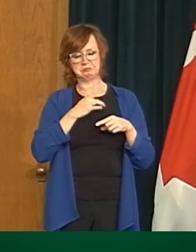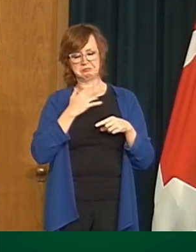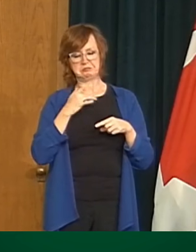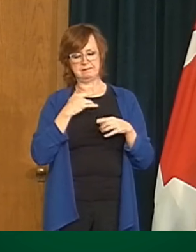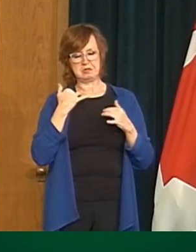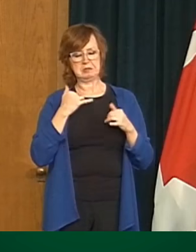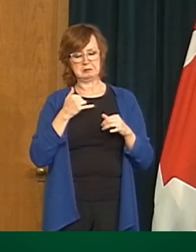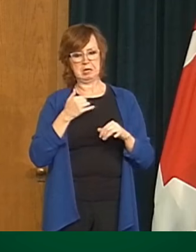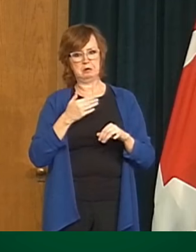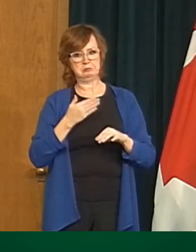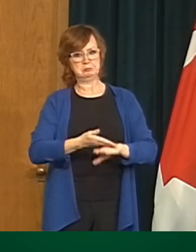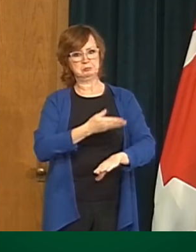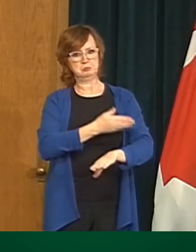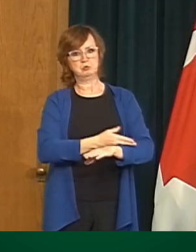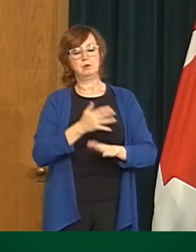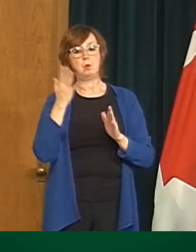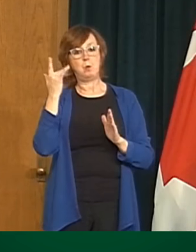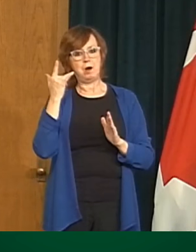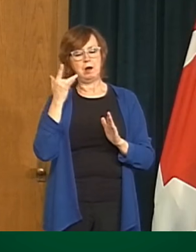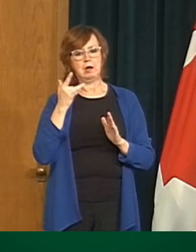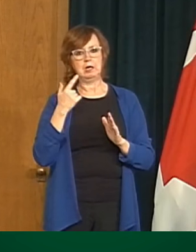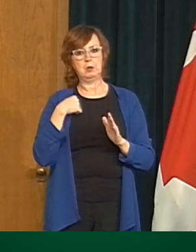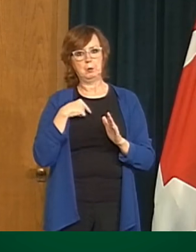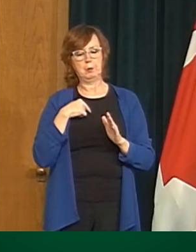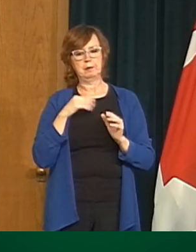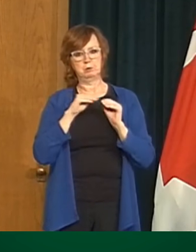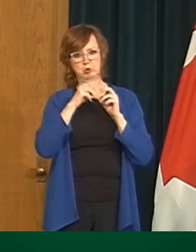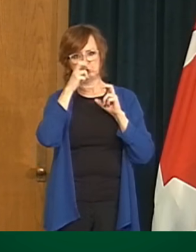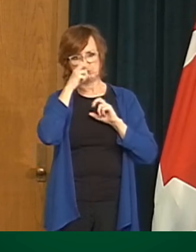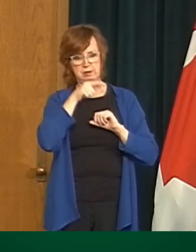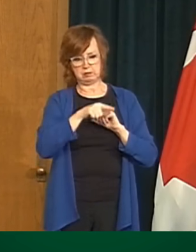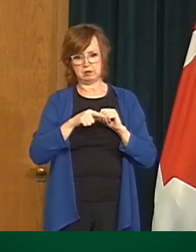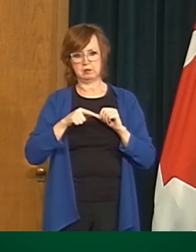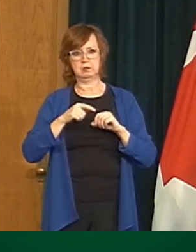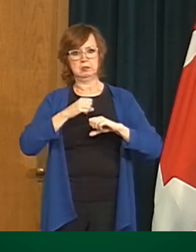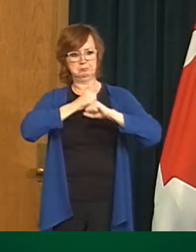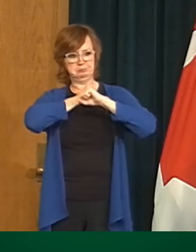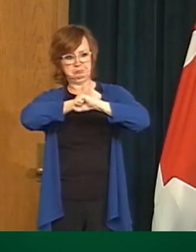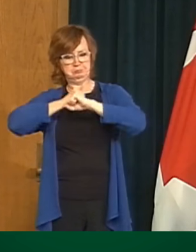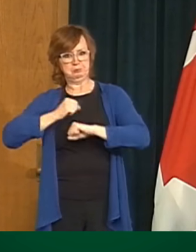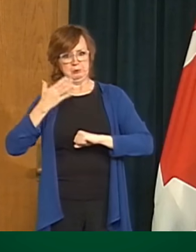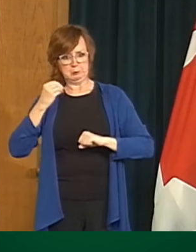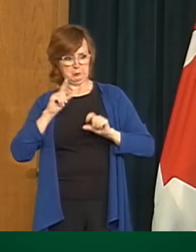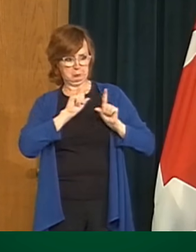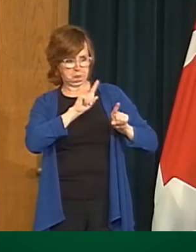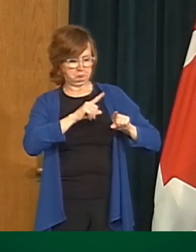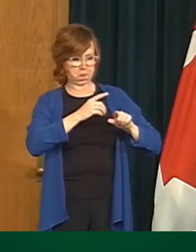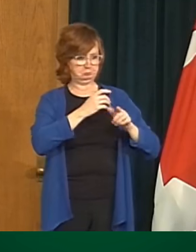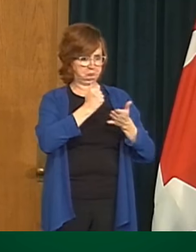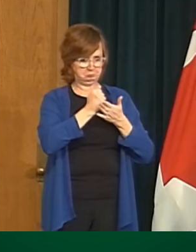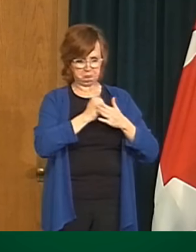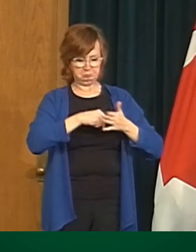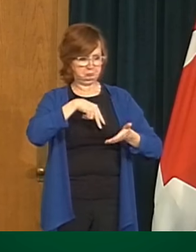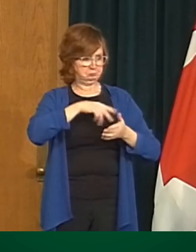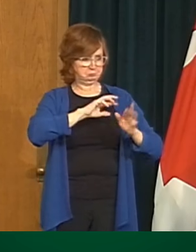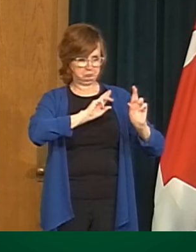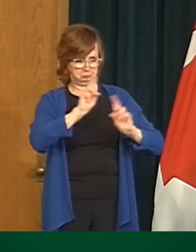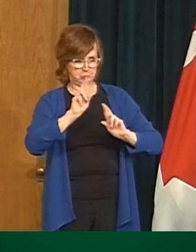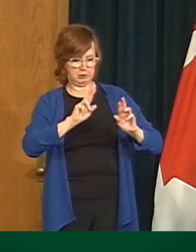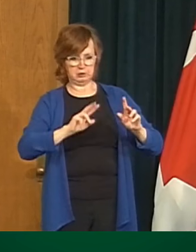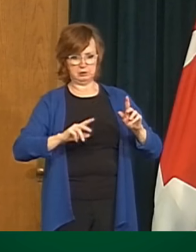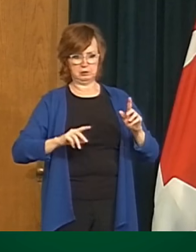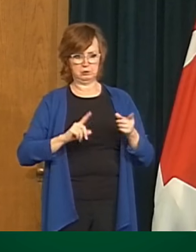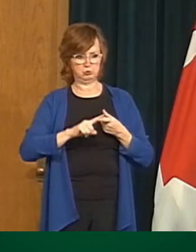public health order and work with our conservation officers and community members on on our, I